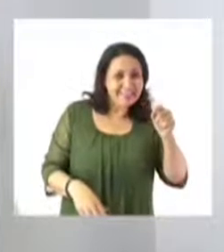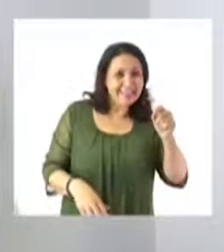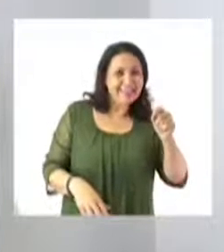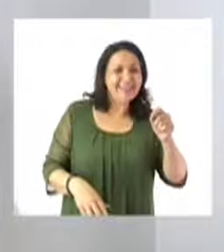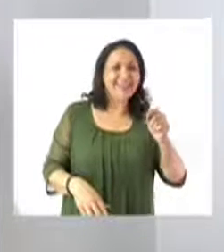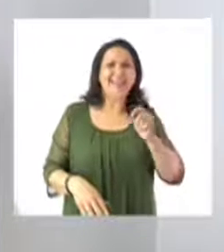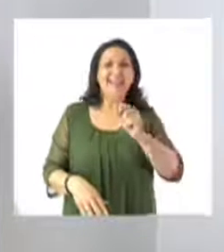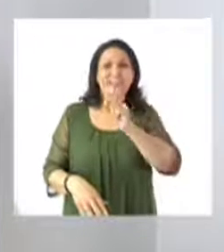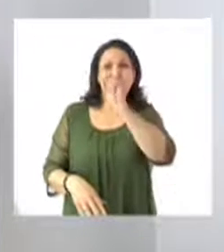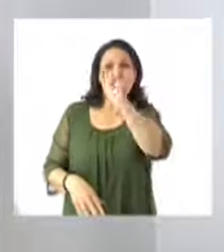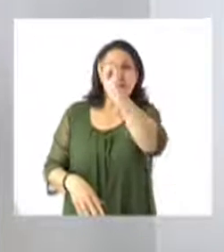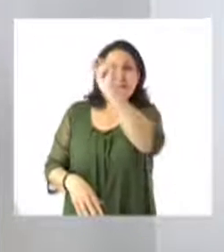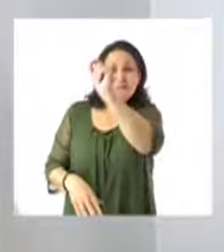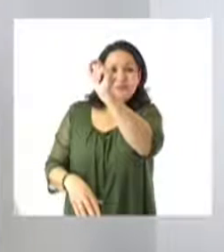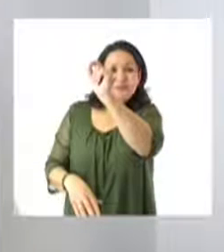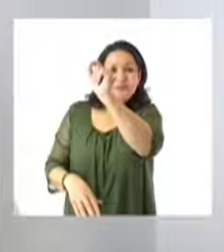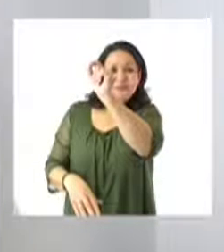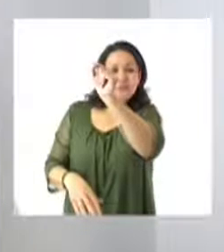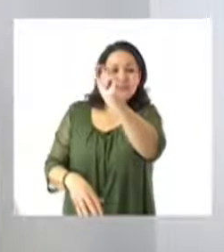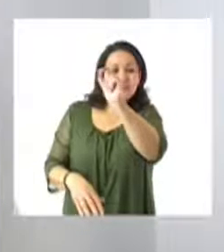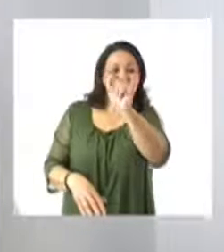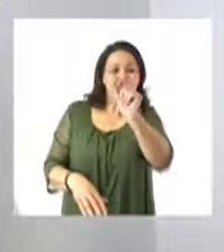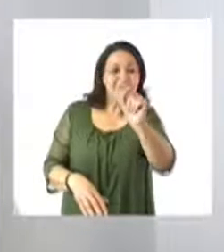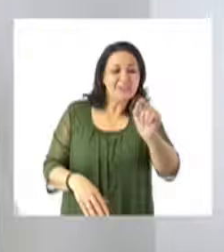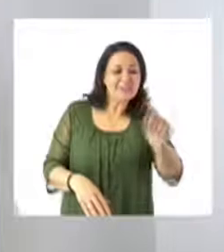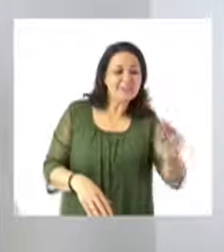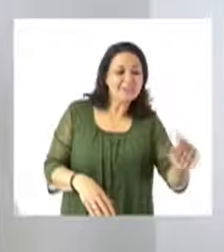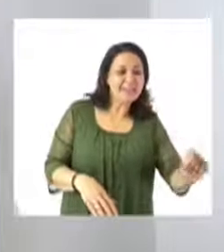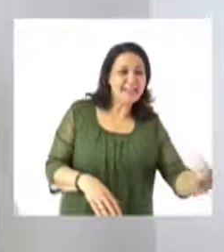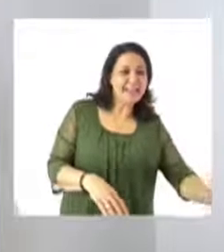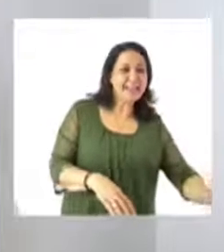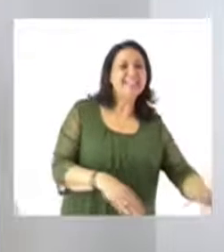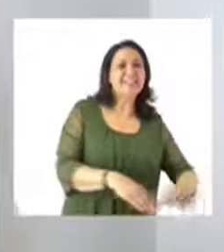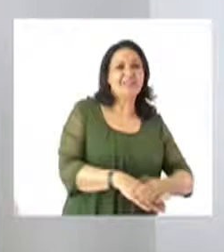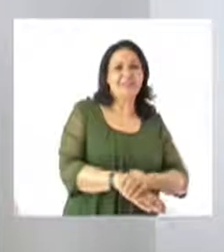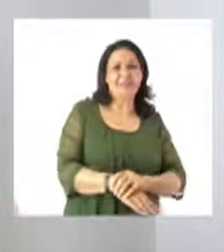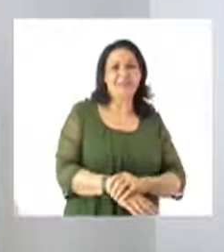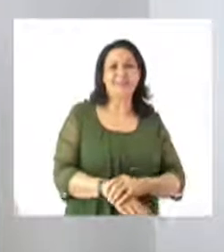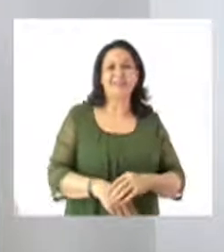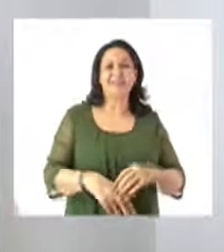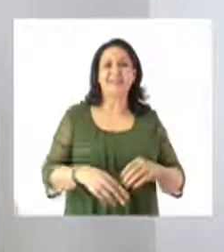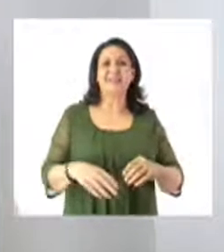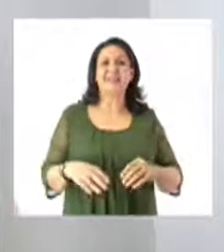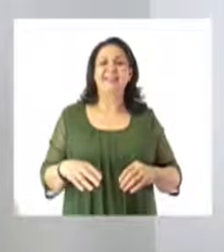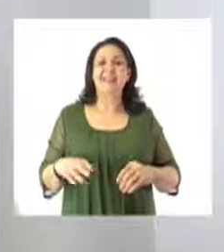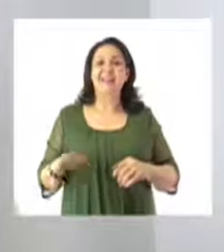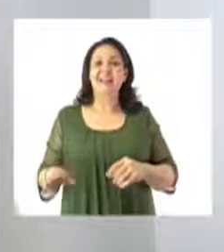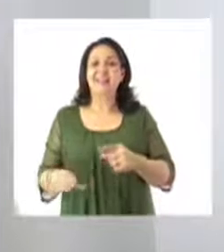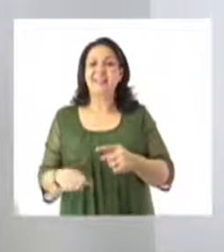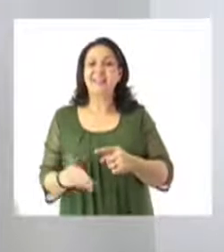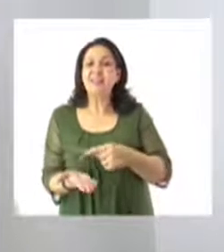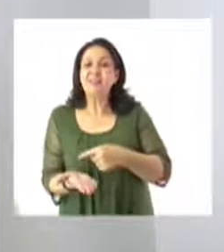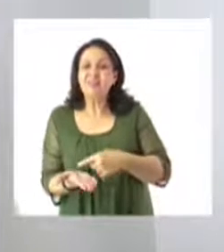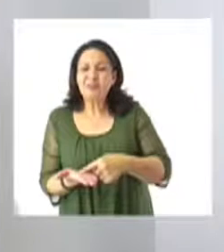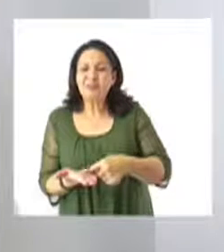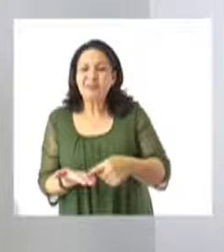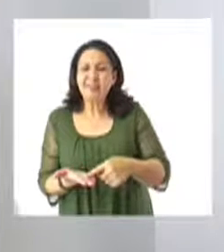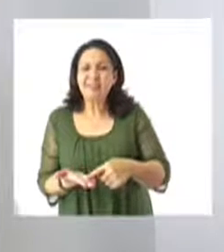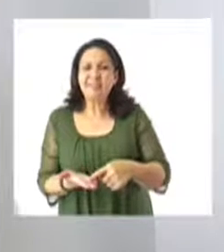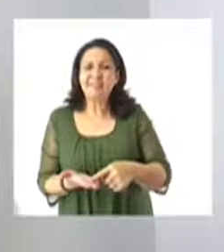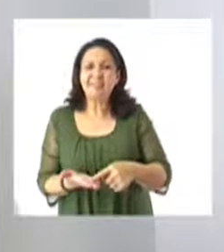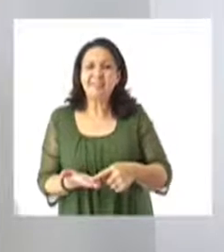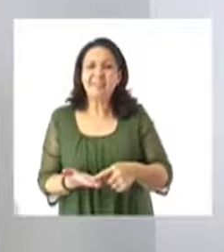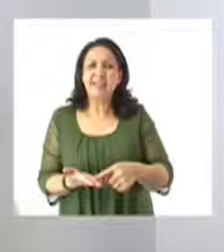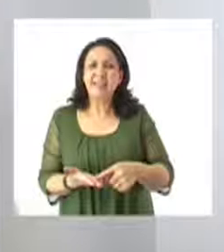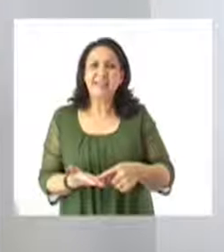line going to the sock? Now we come to the toothpaste. What do you think does the toothpaste go with? Is it